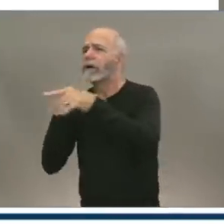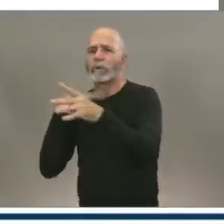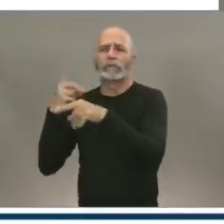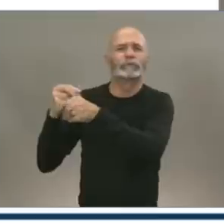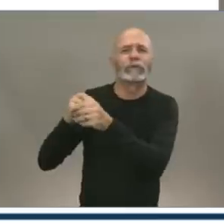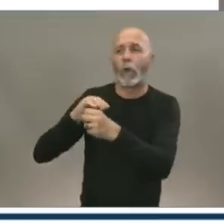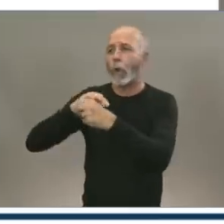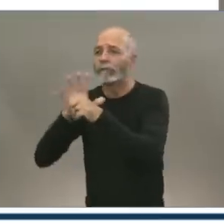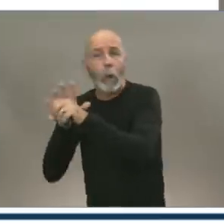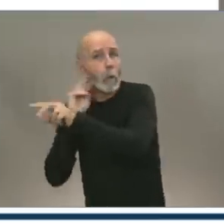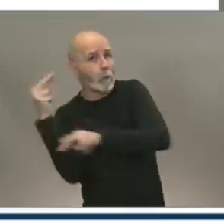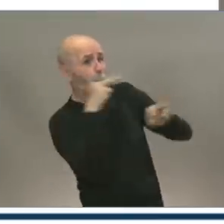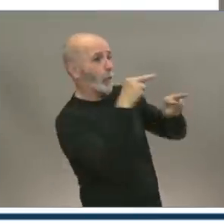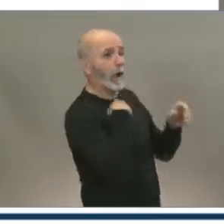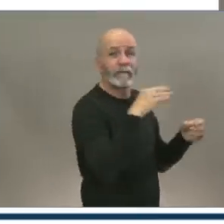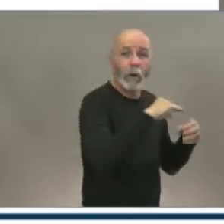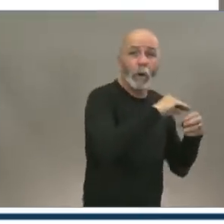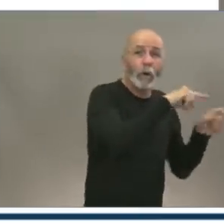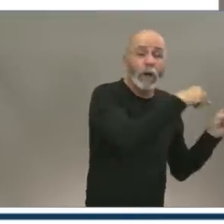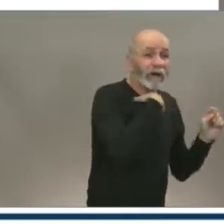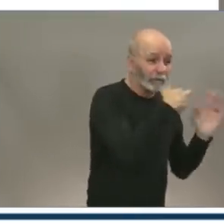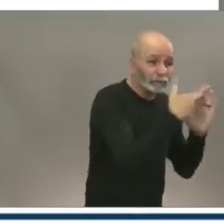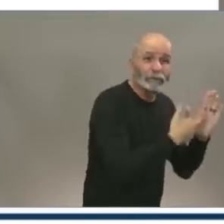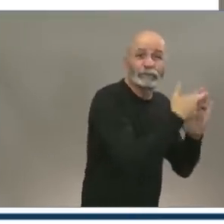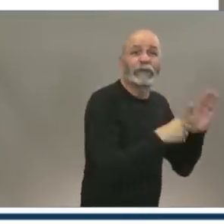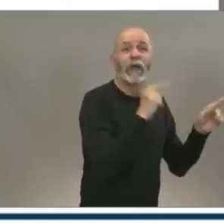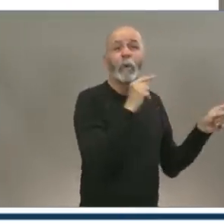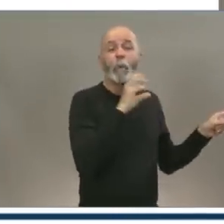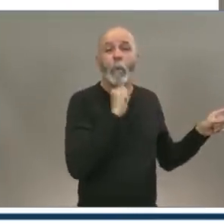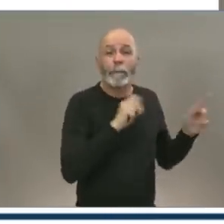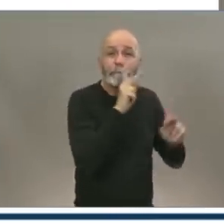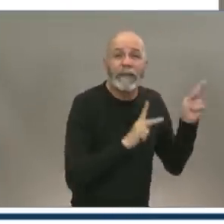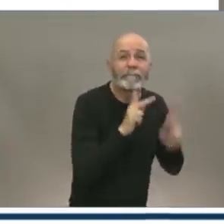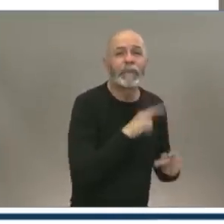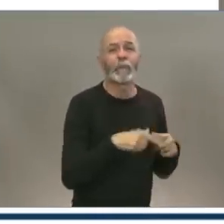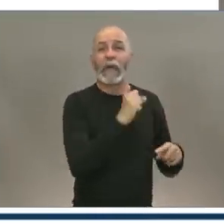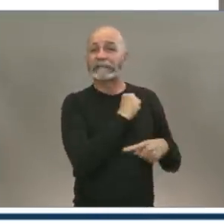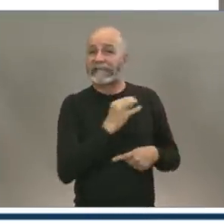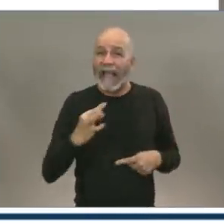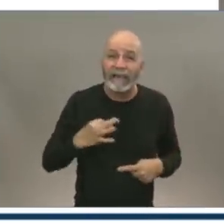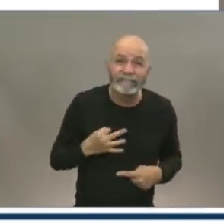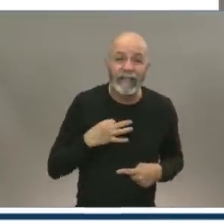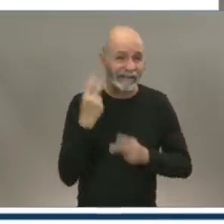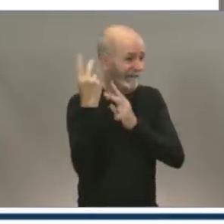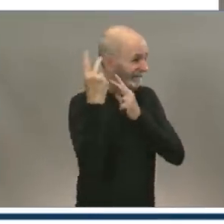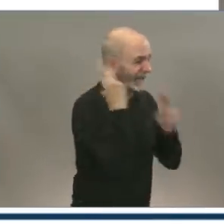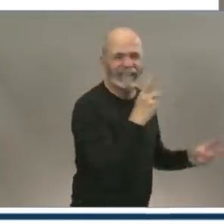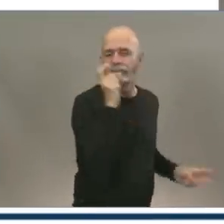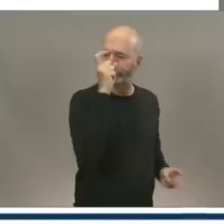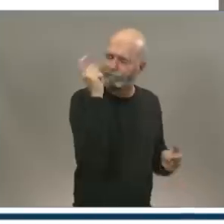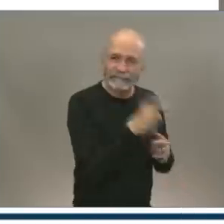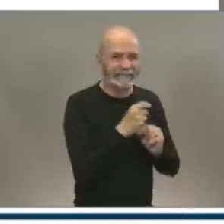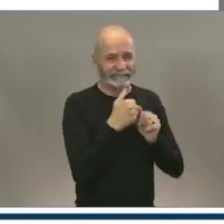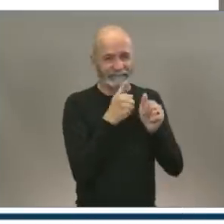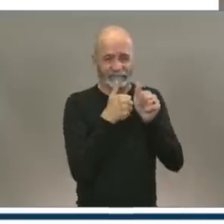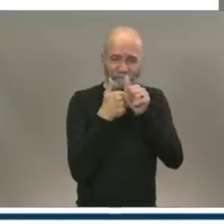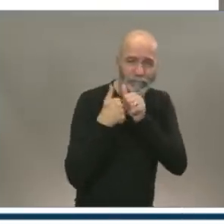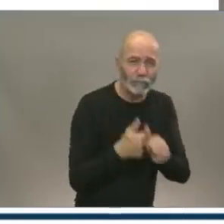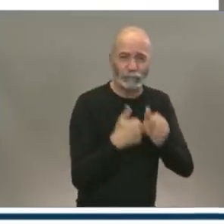have protocols in place about their staff, their visitors, that are followed every day.